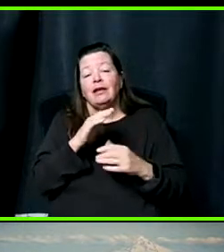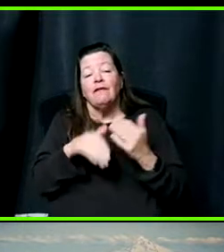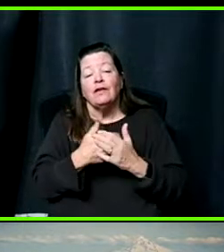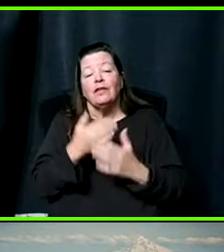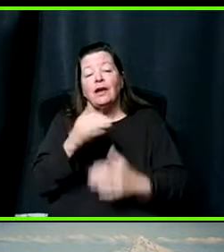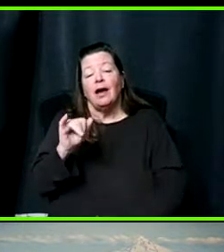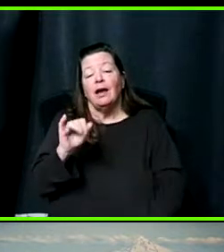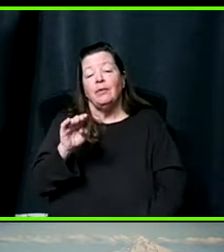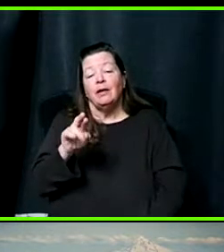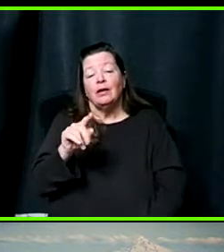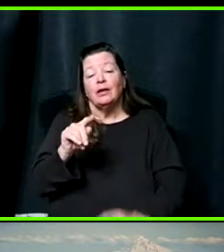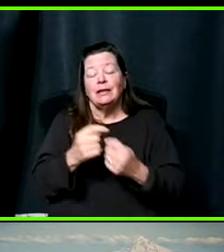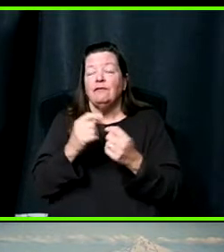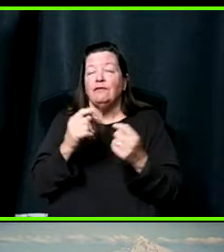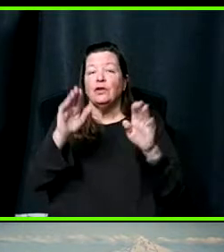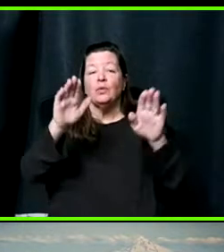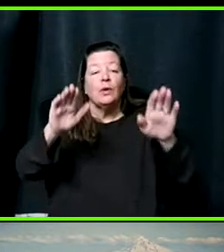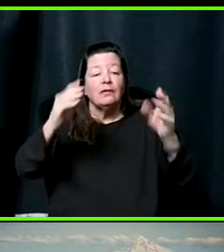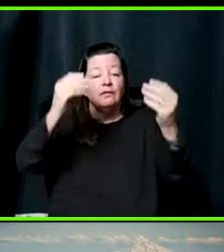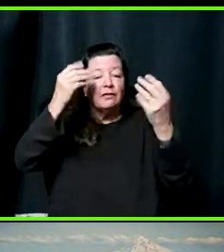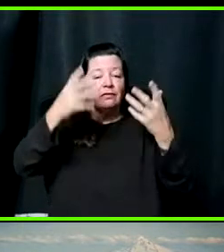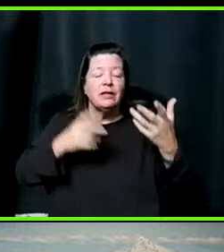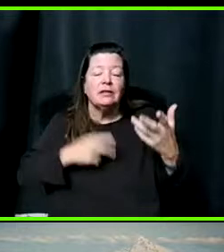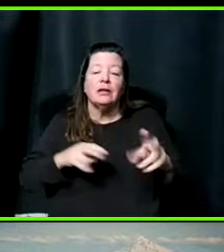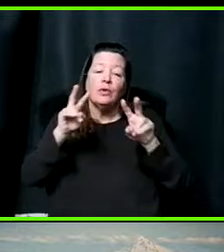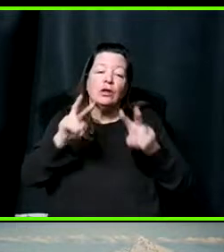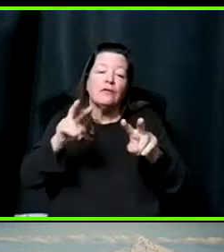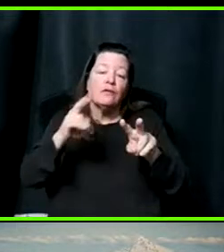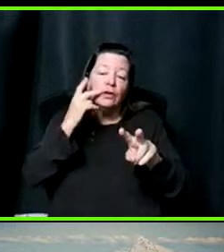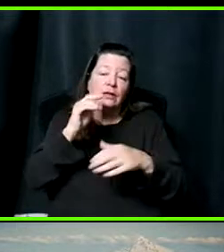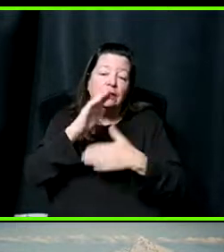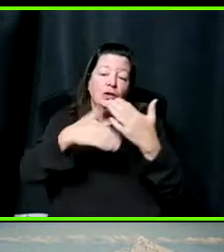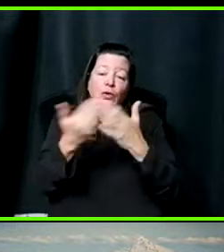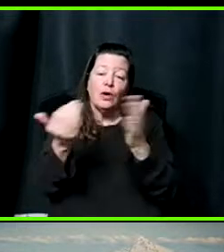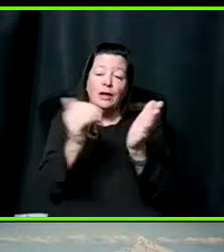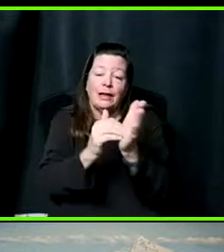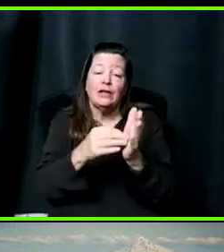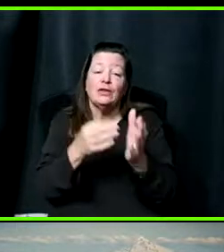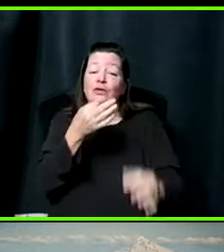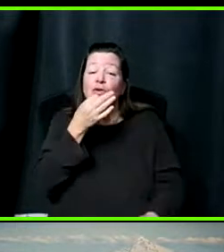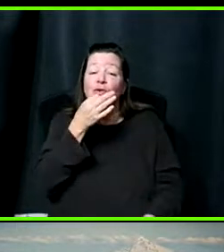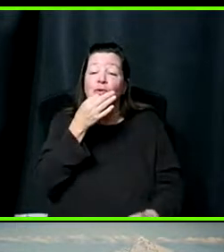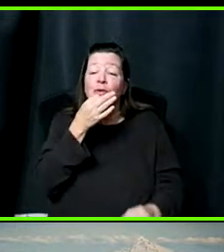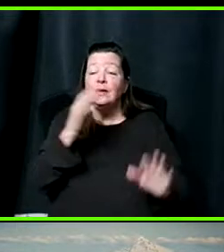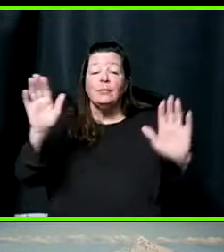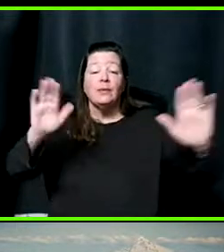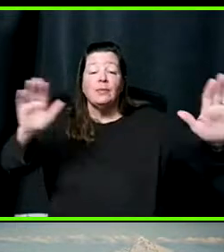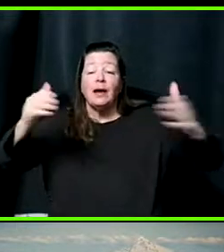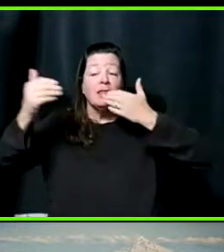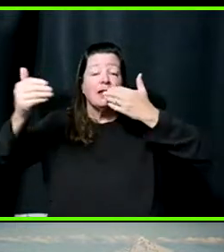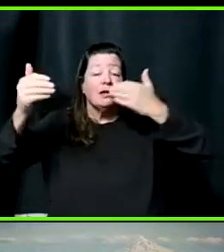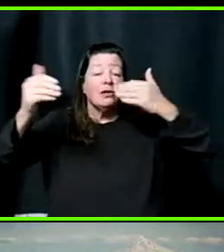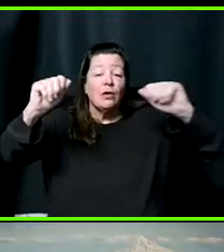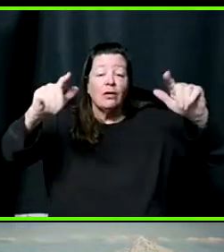information. And we're looking forward to seeing you all again soon. Thank you all.